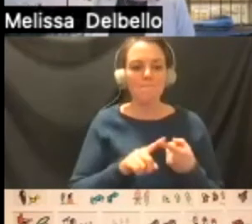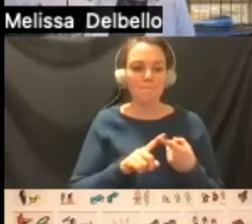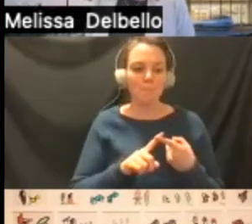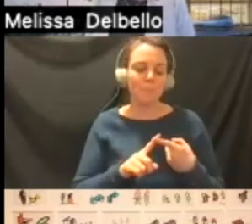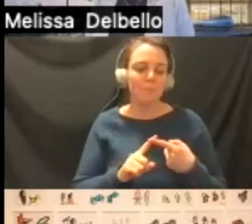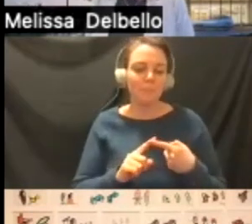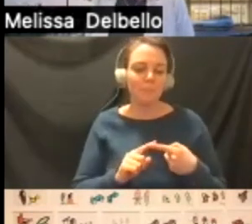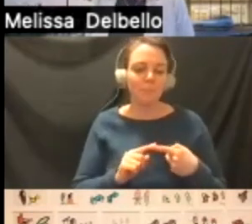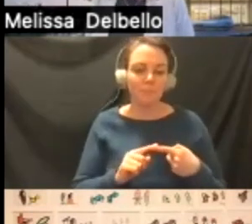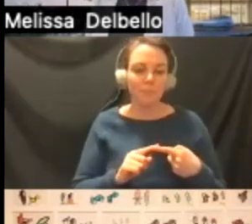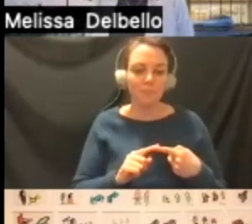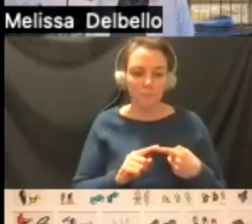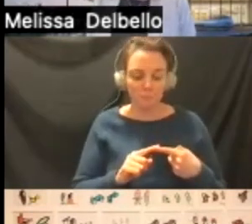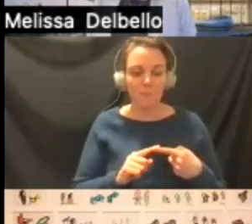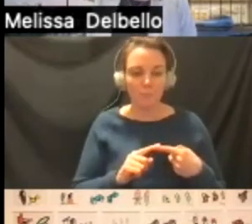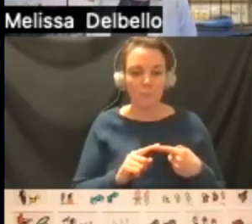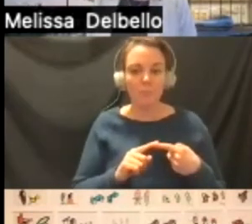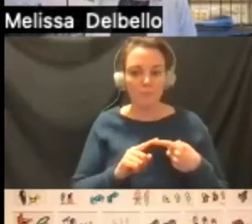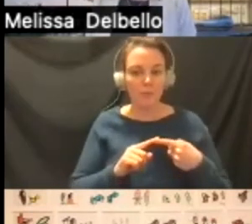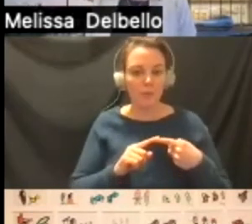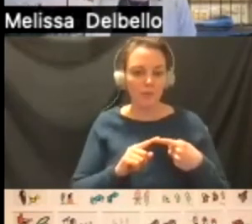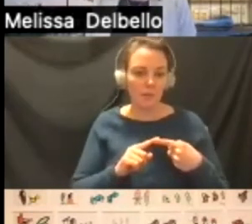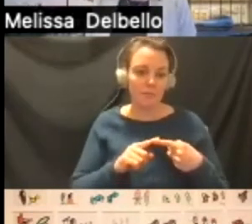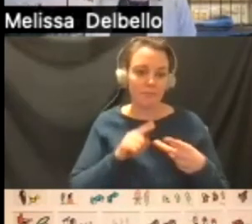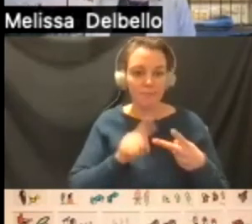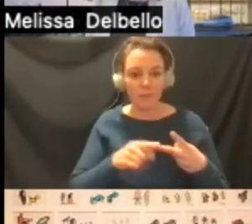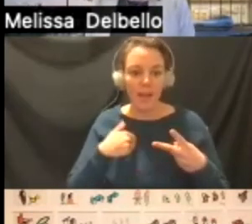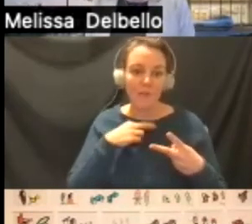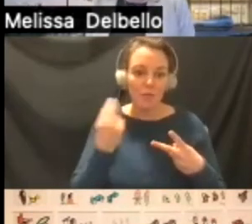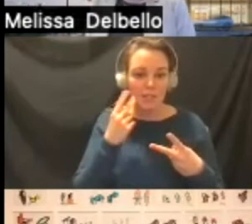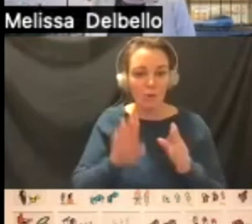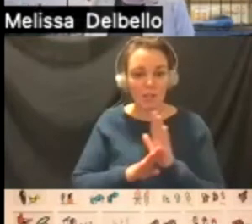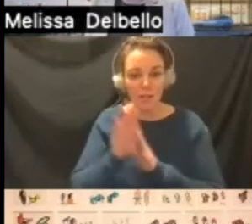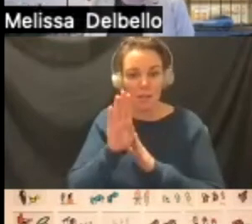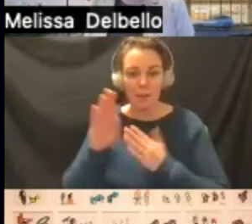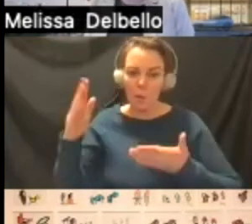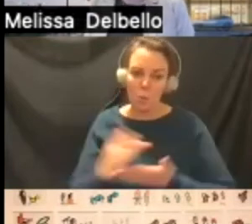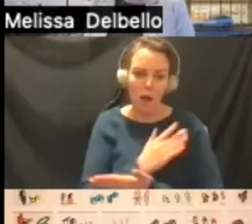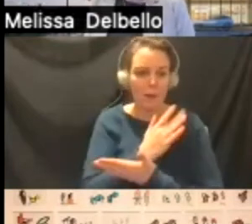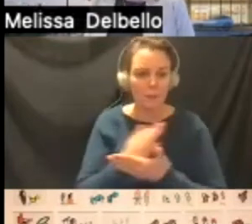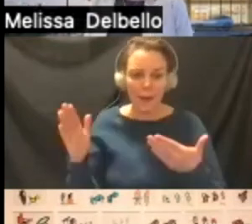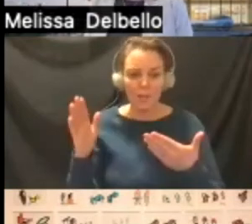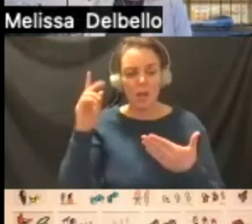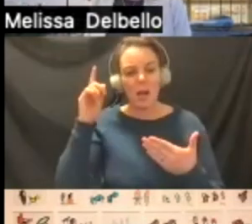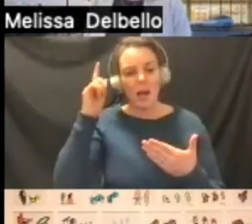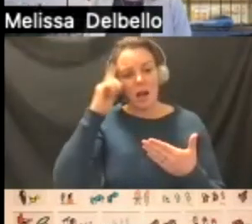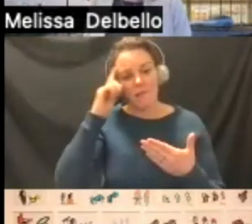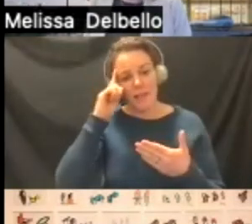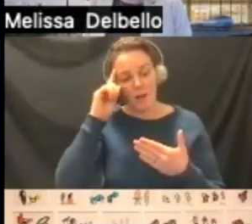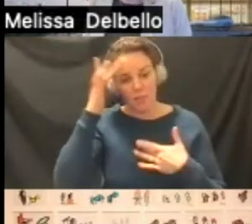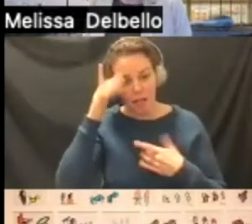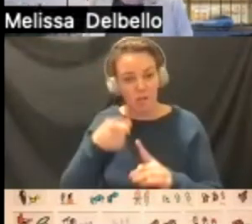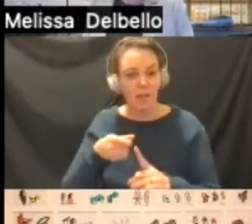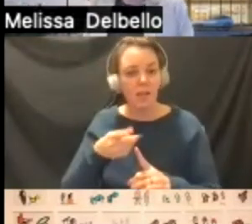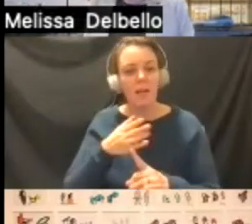adolescents. They're at risk for developing a wide range of psychopathology, but only some types of